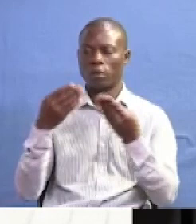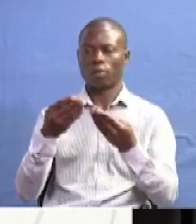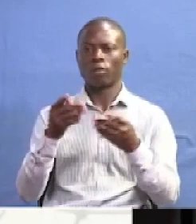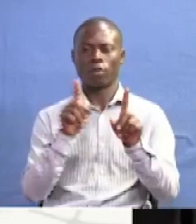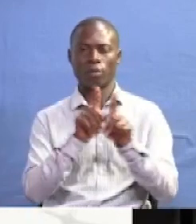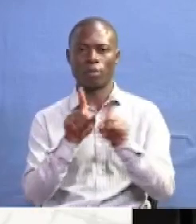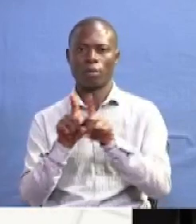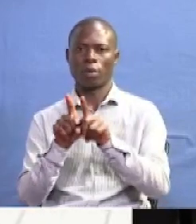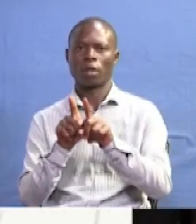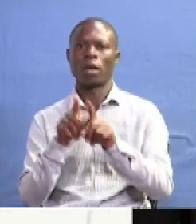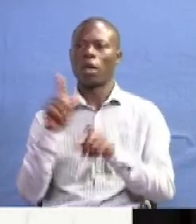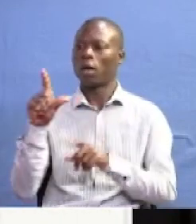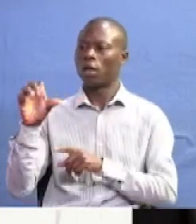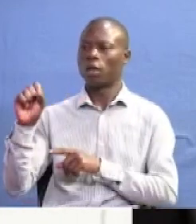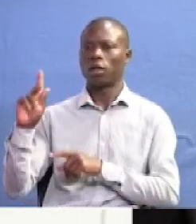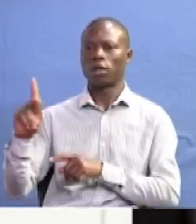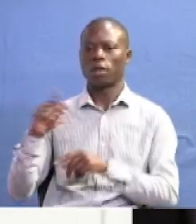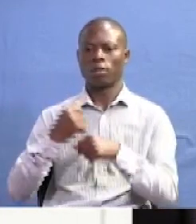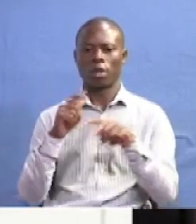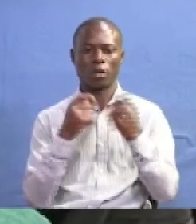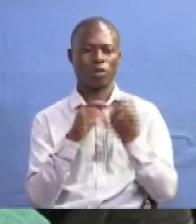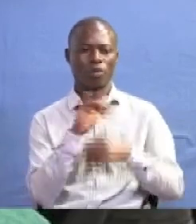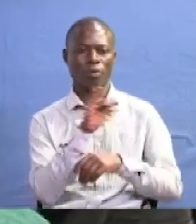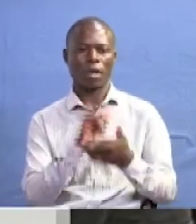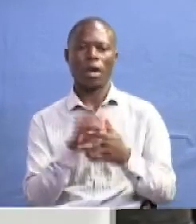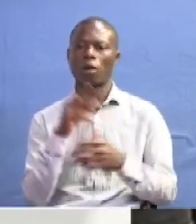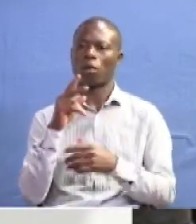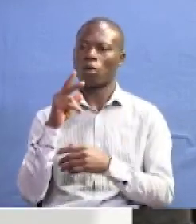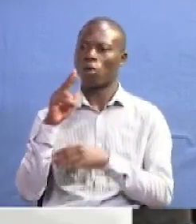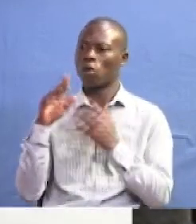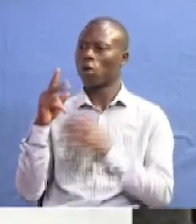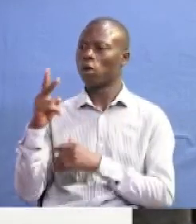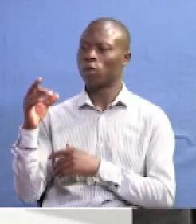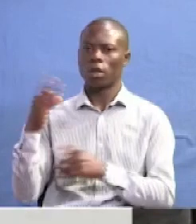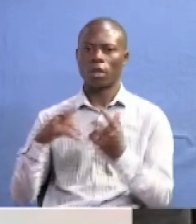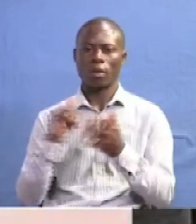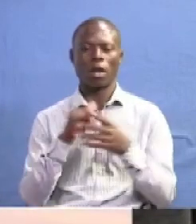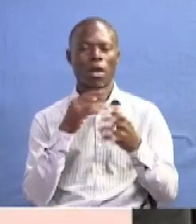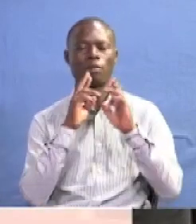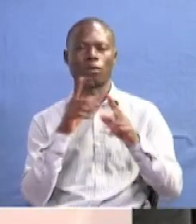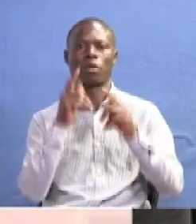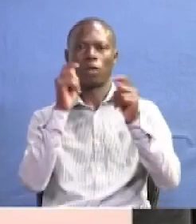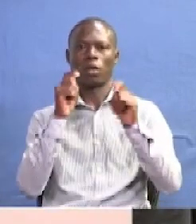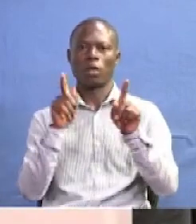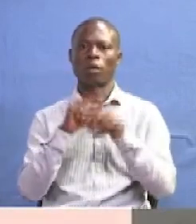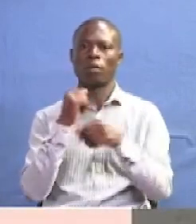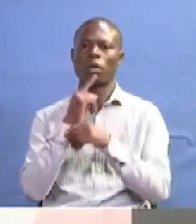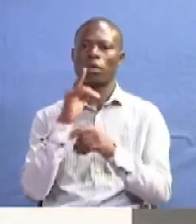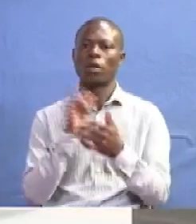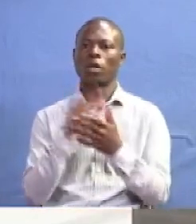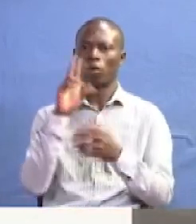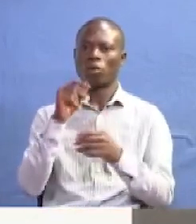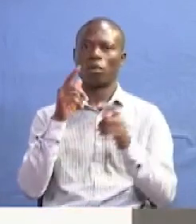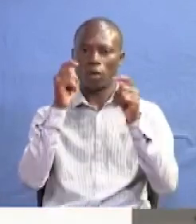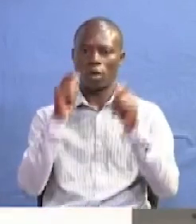Also, the LSK team has made efforts across all 23 counties that reported demonstrations to ensure no protesters